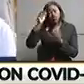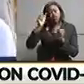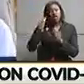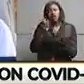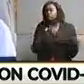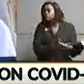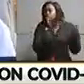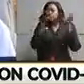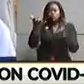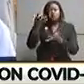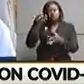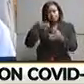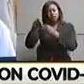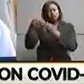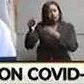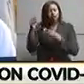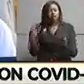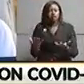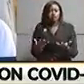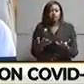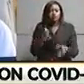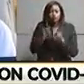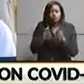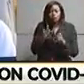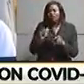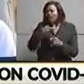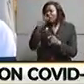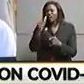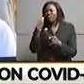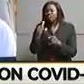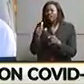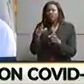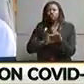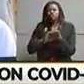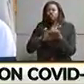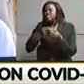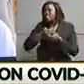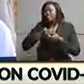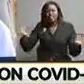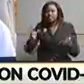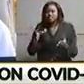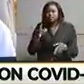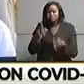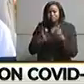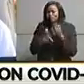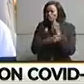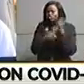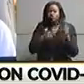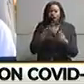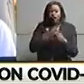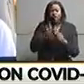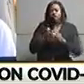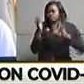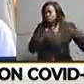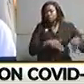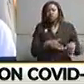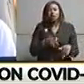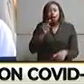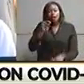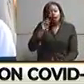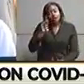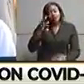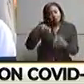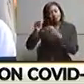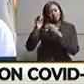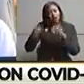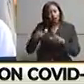and sell directly and we forget about these useless crooks of Kampala. We can